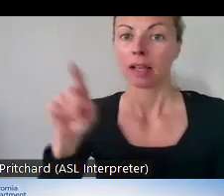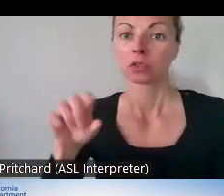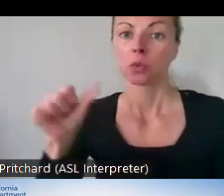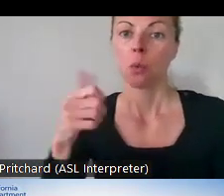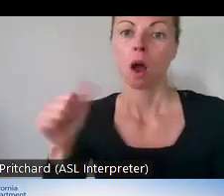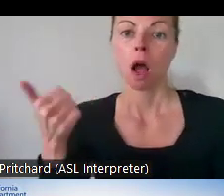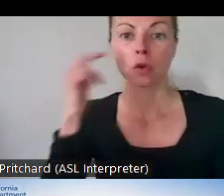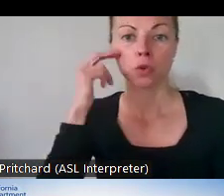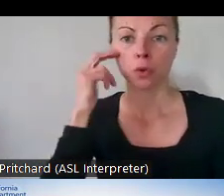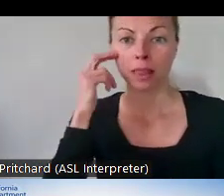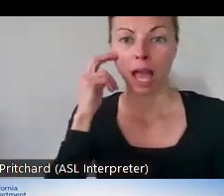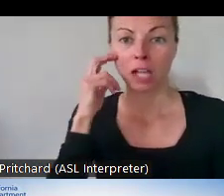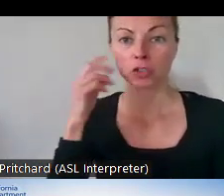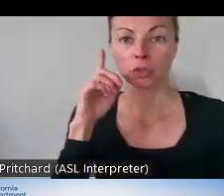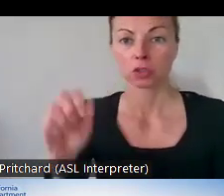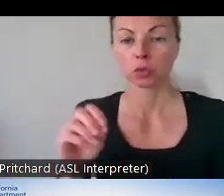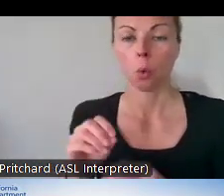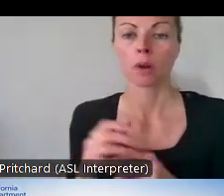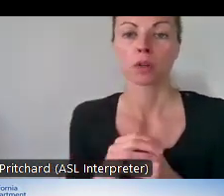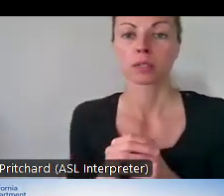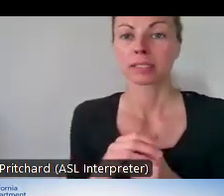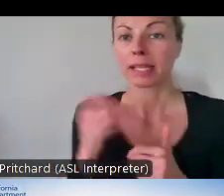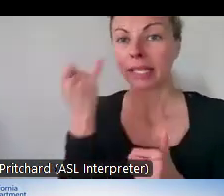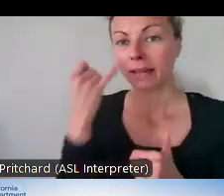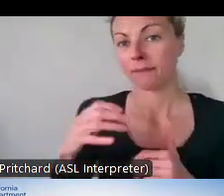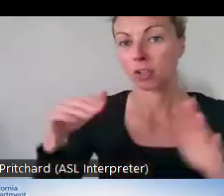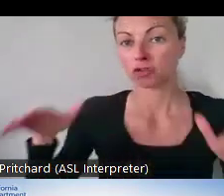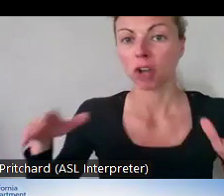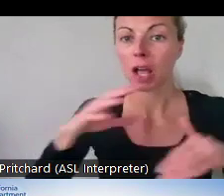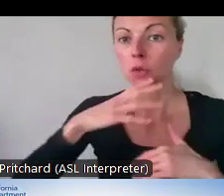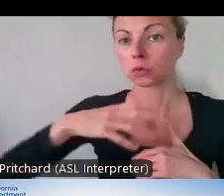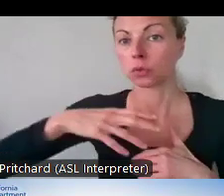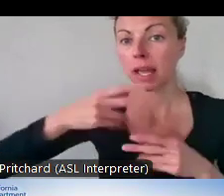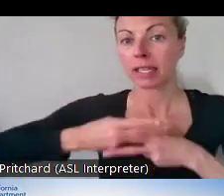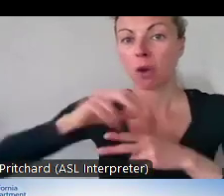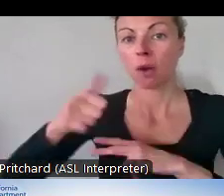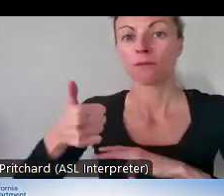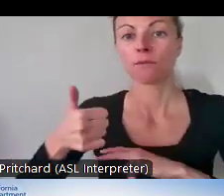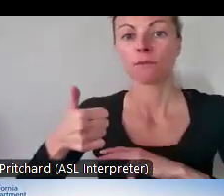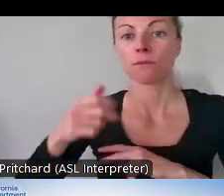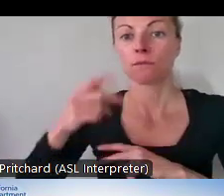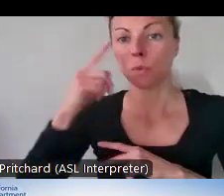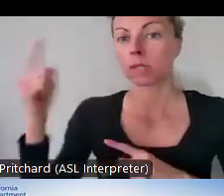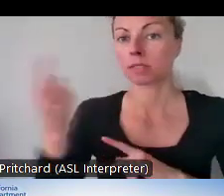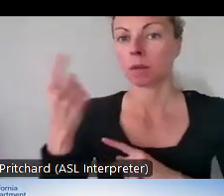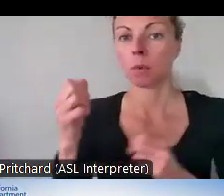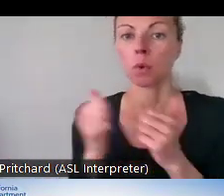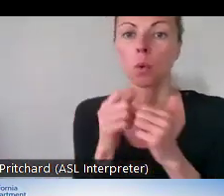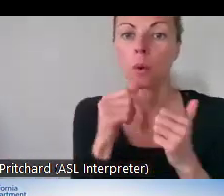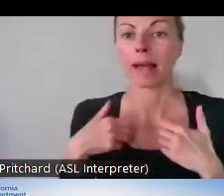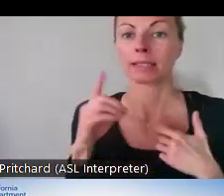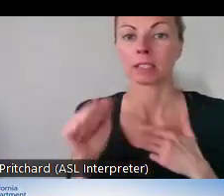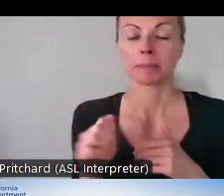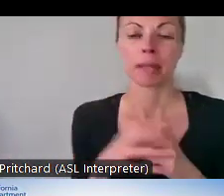grandparents or older adult relatives caring for a child or someone with a disability. Often these services are seen as